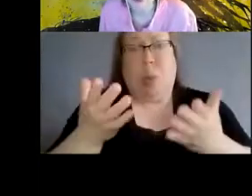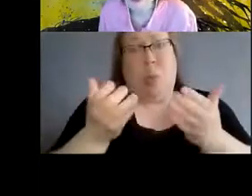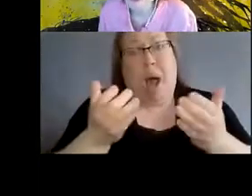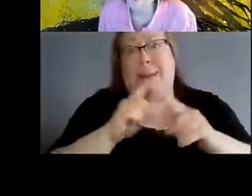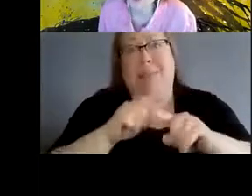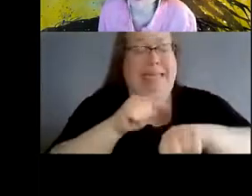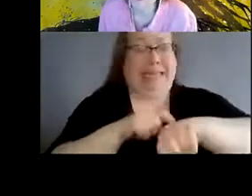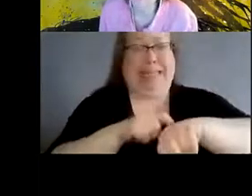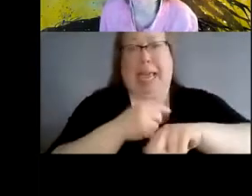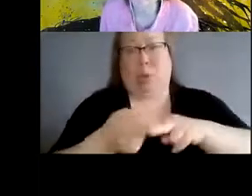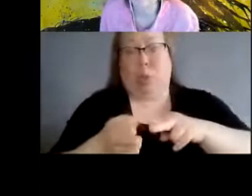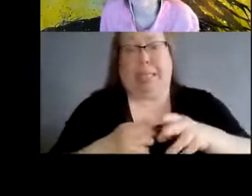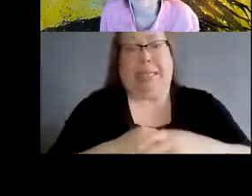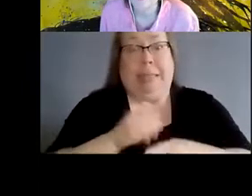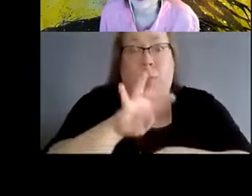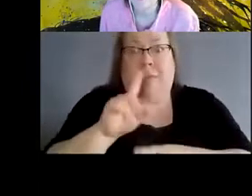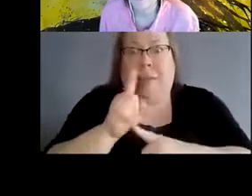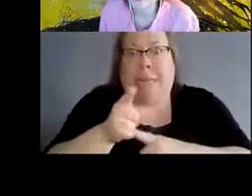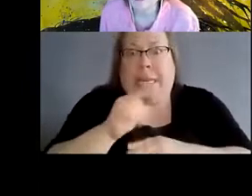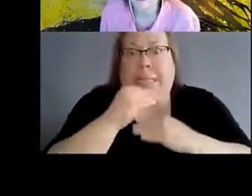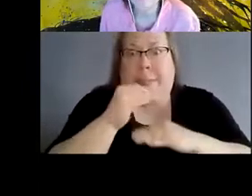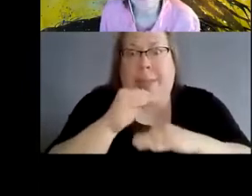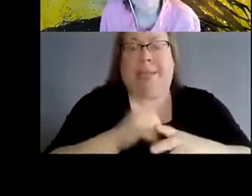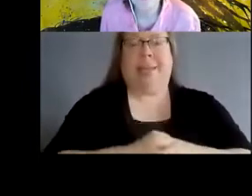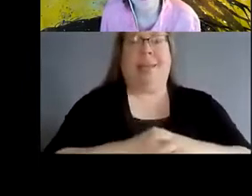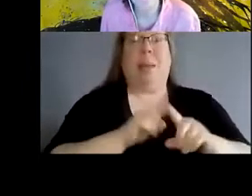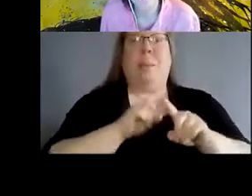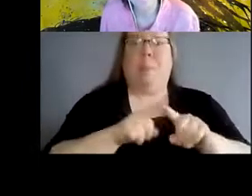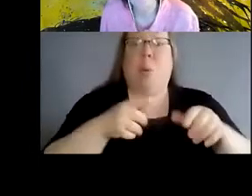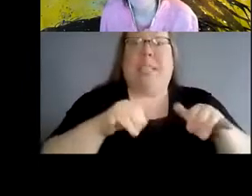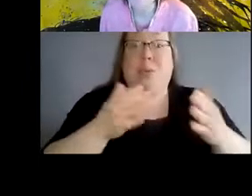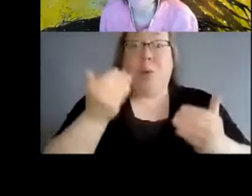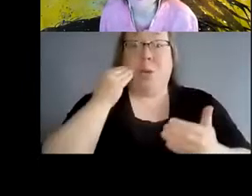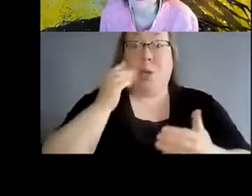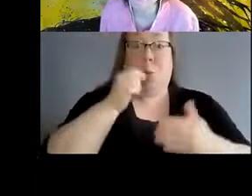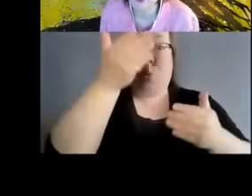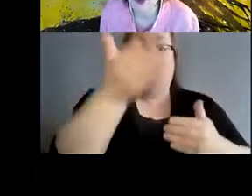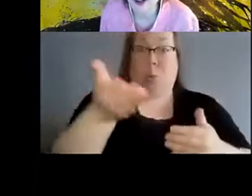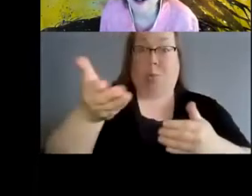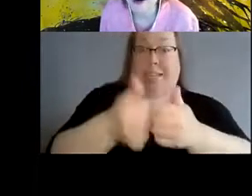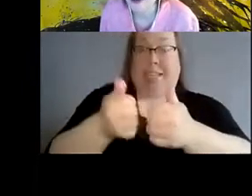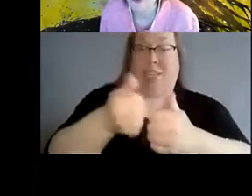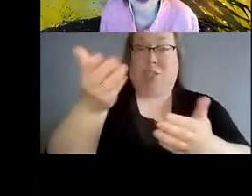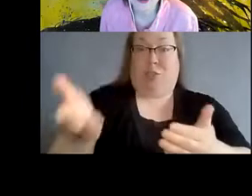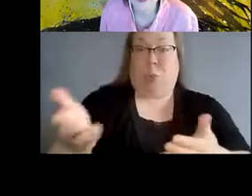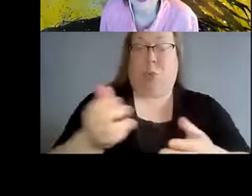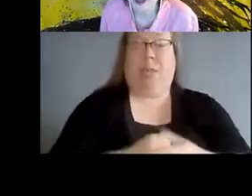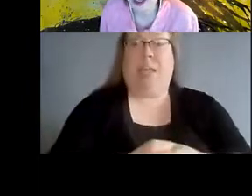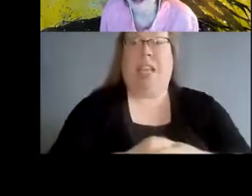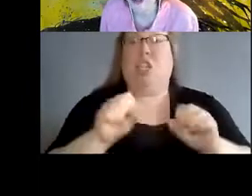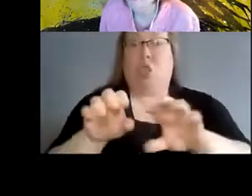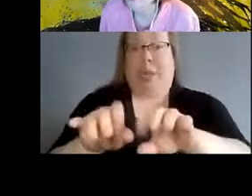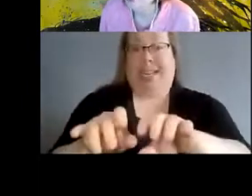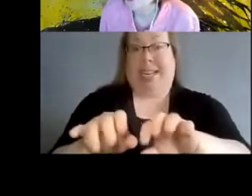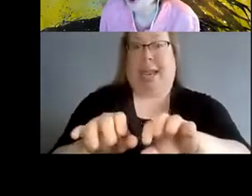to. Since we only have 45 minutes, we would still like to know who you are. So if you would like to share with us in the